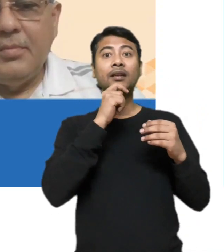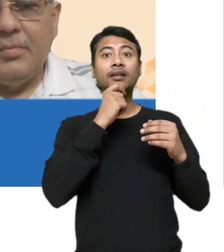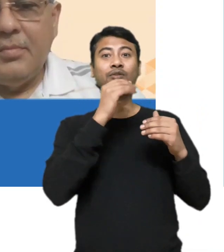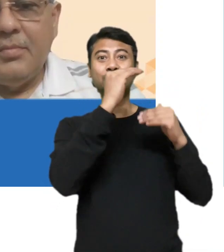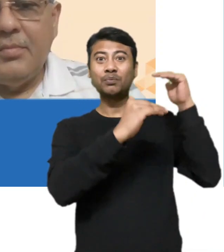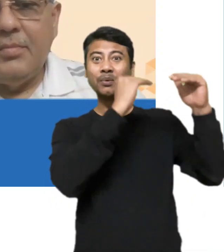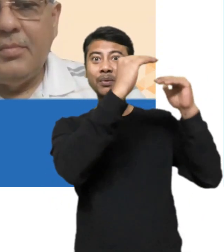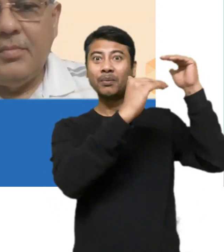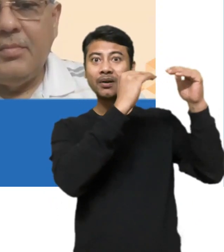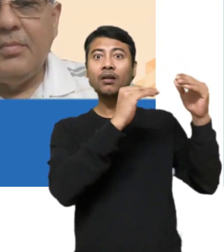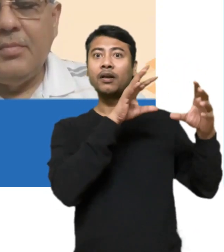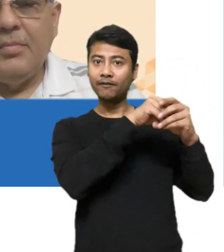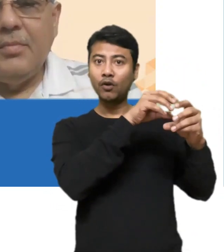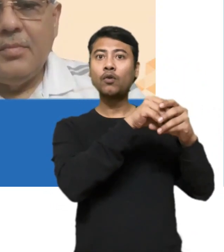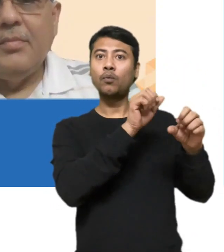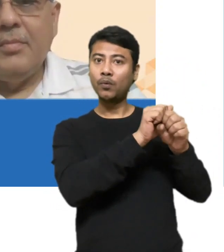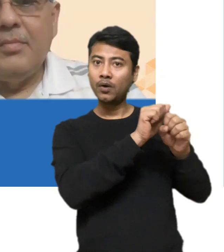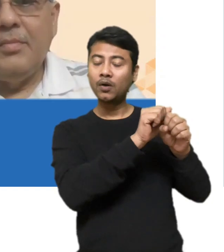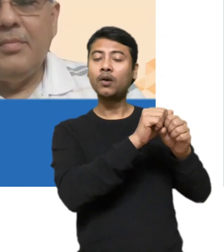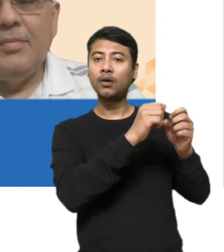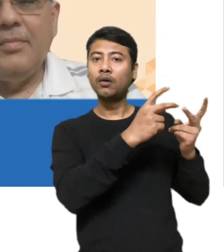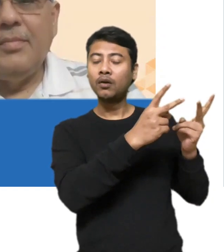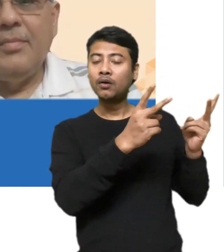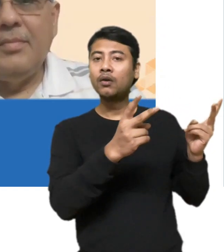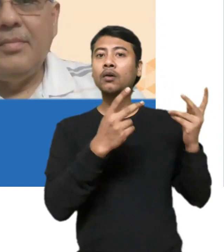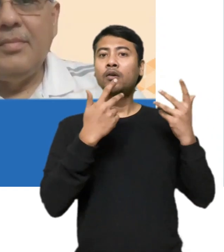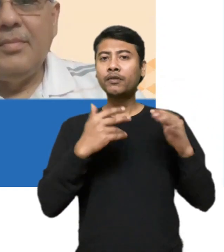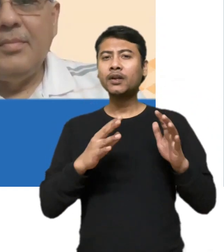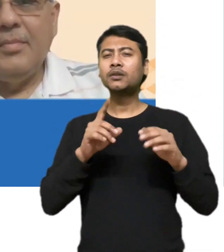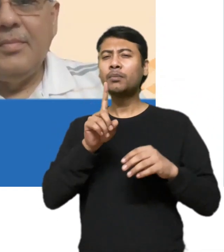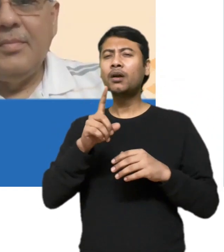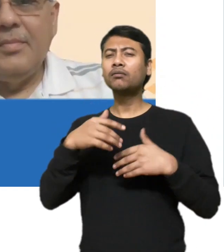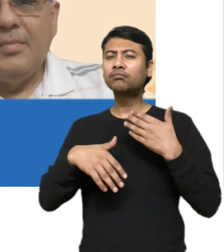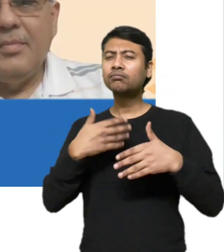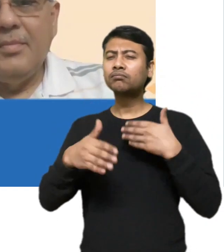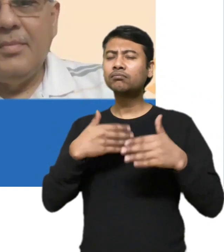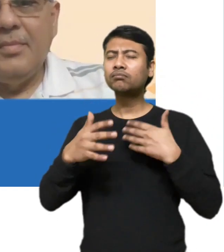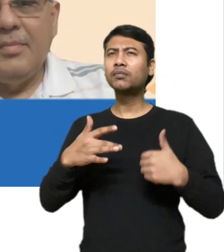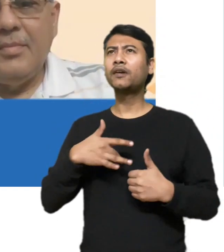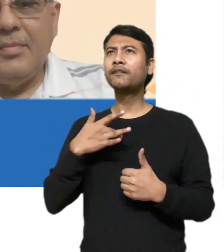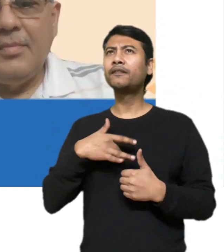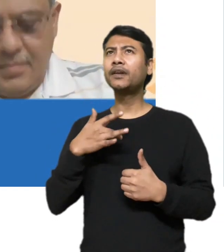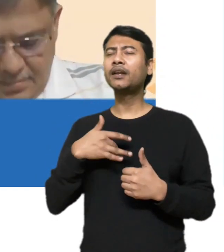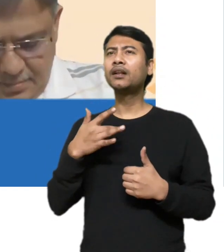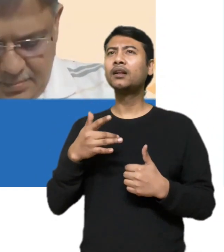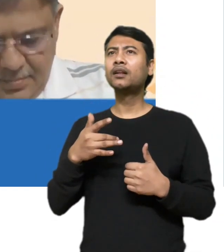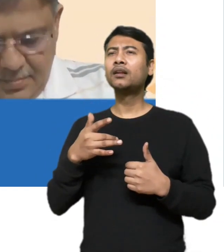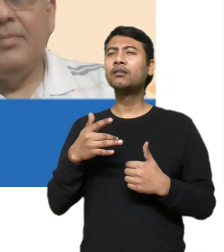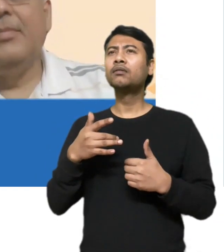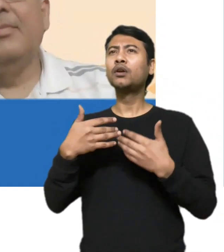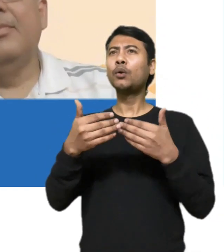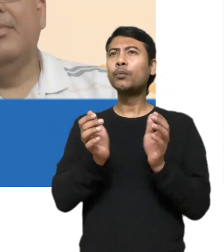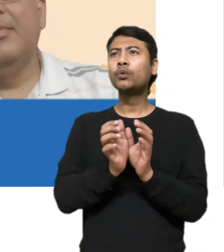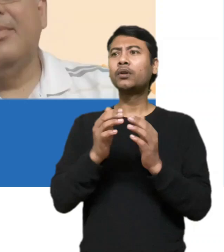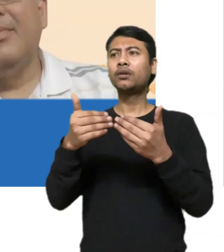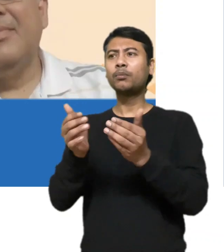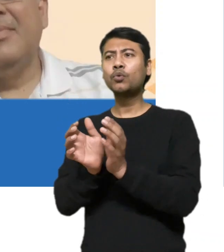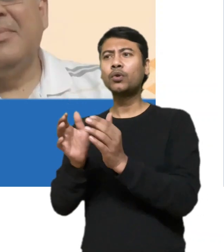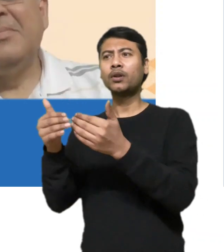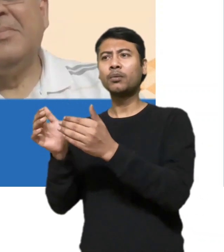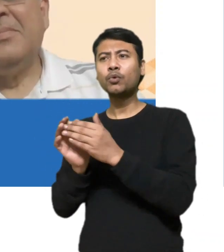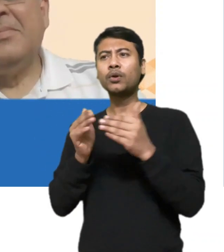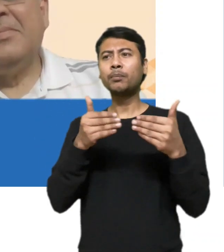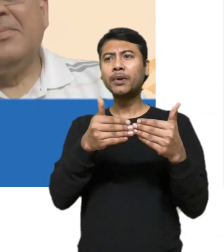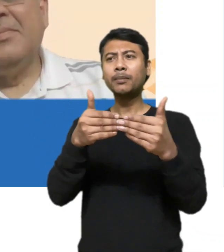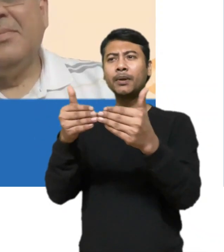the people around the world that I've ever met, the people who literally and figuratively don't have a voice are the deaf.